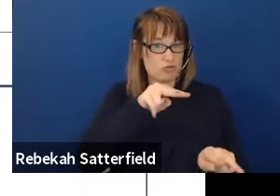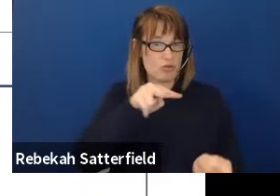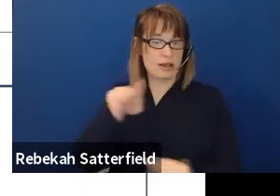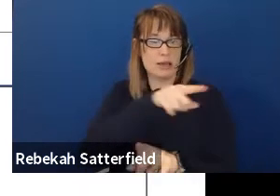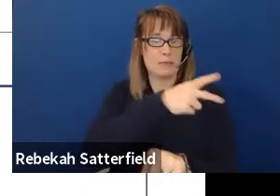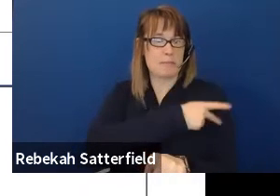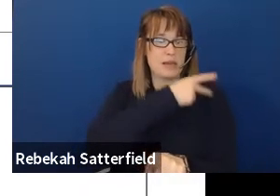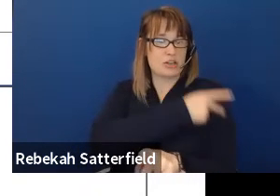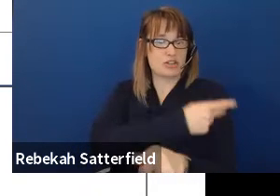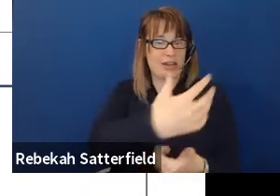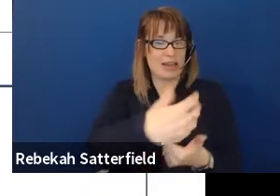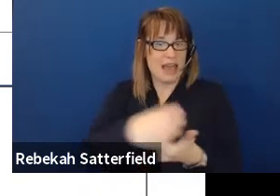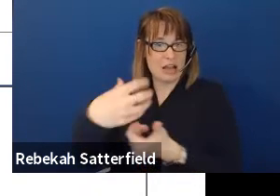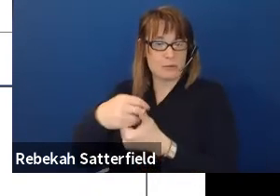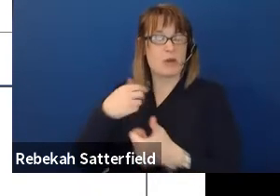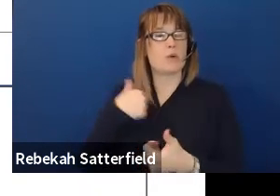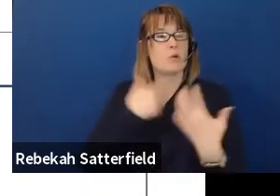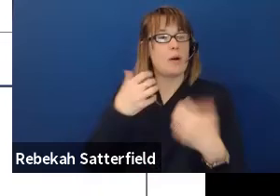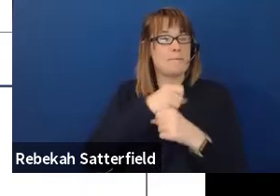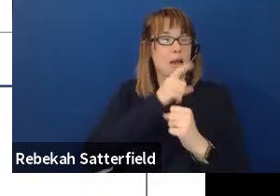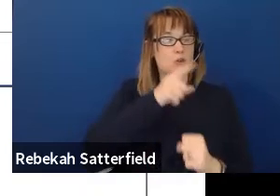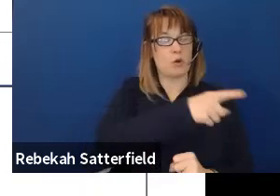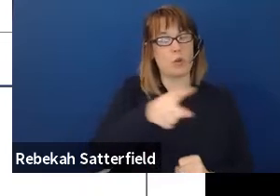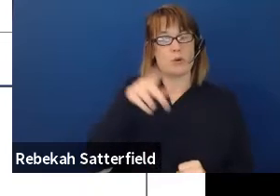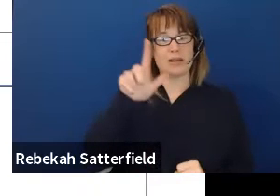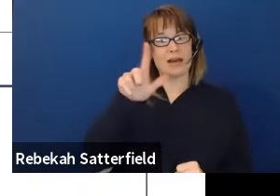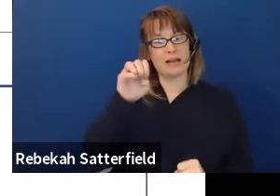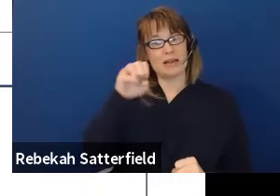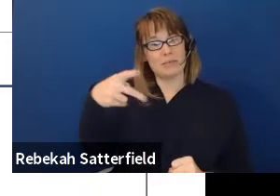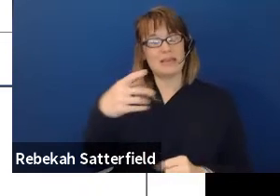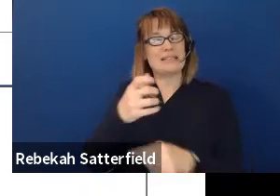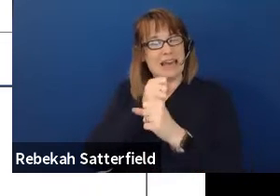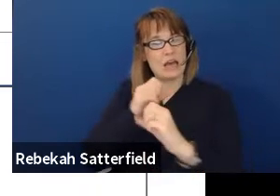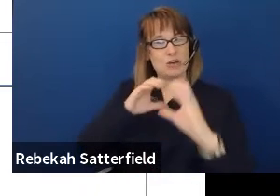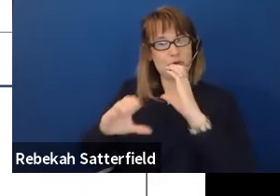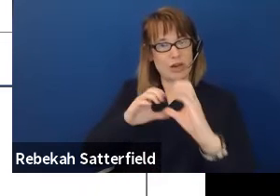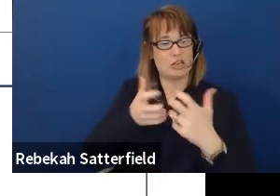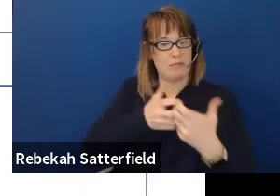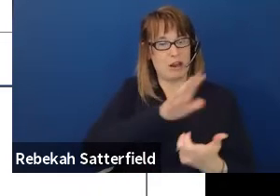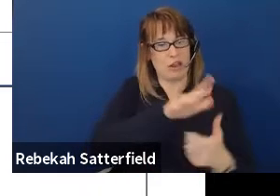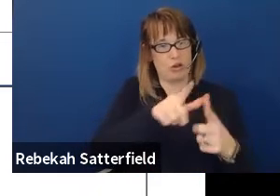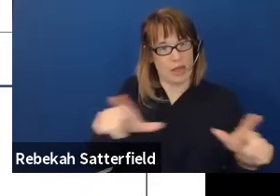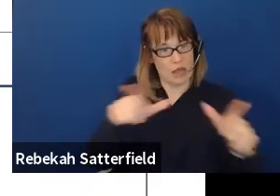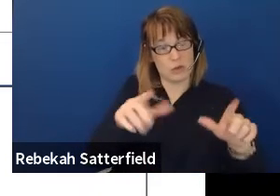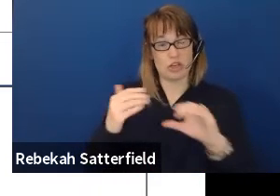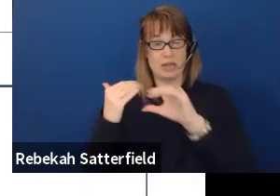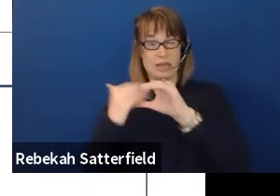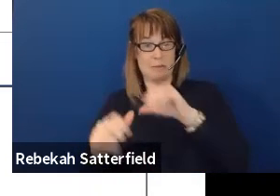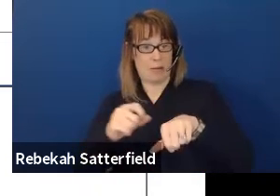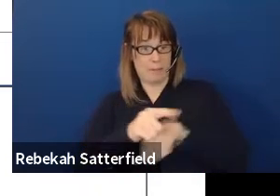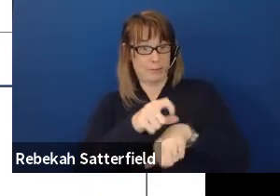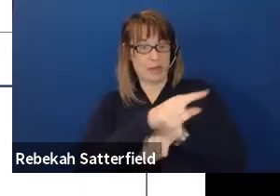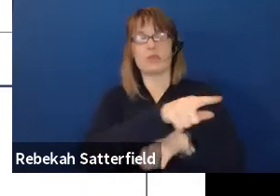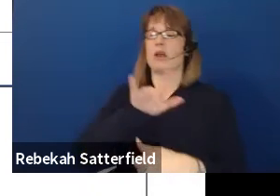making sure those LEP patients are receiving communications in their native language, they're opening emails, they're reading things